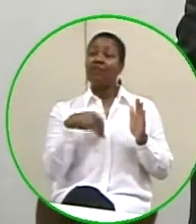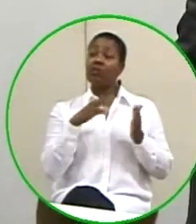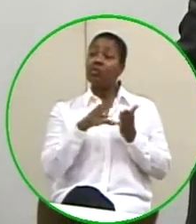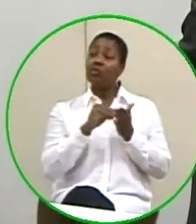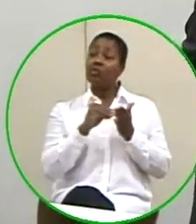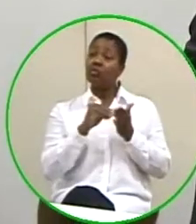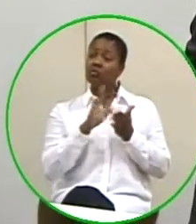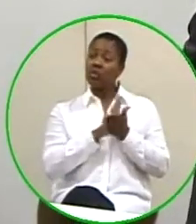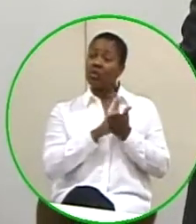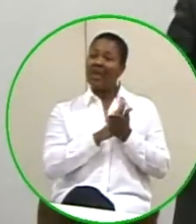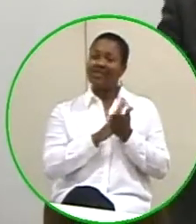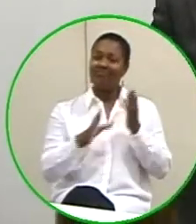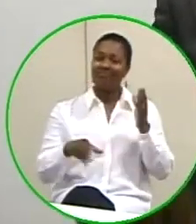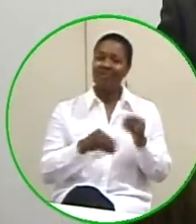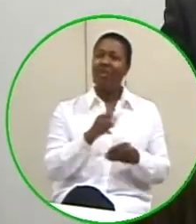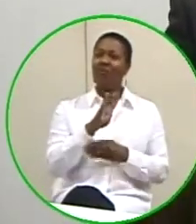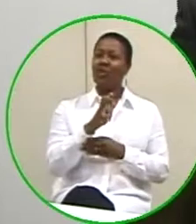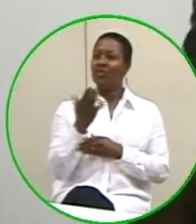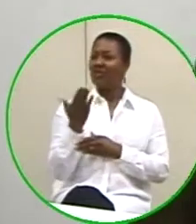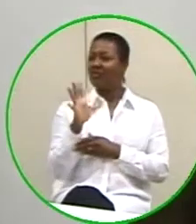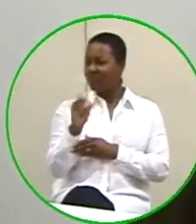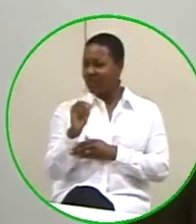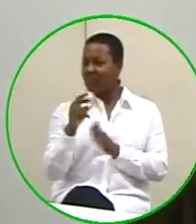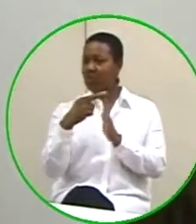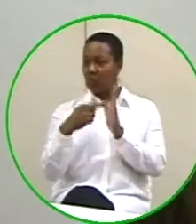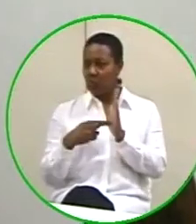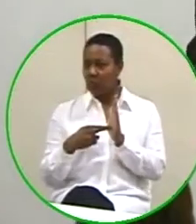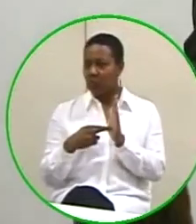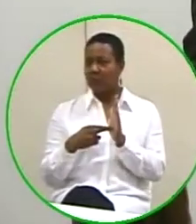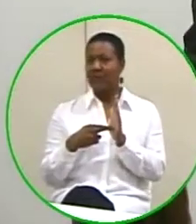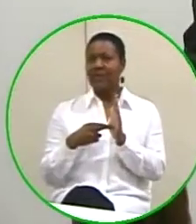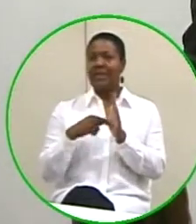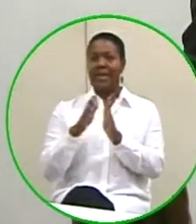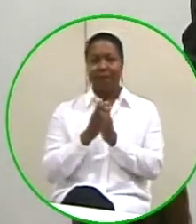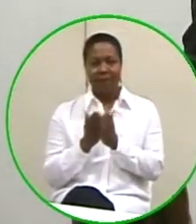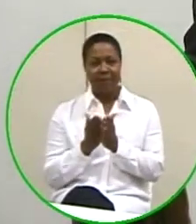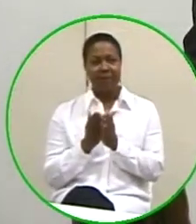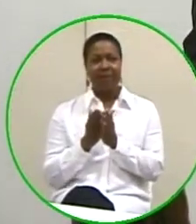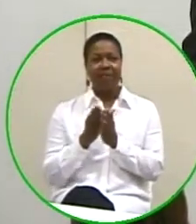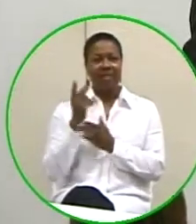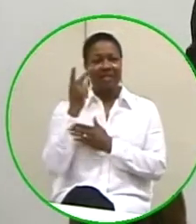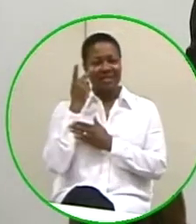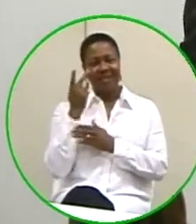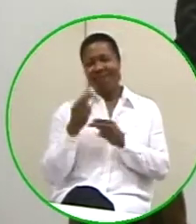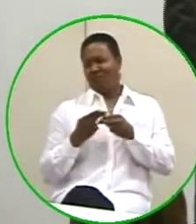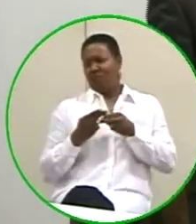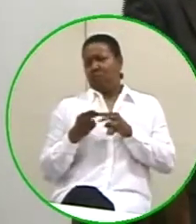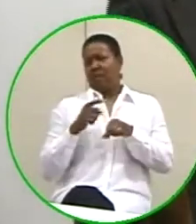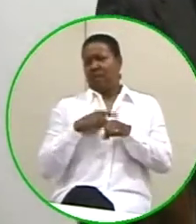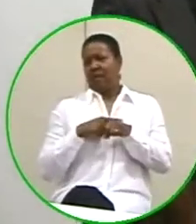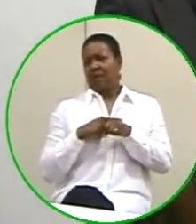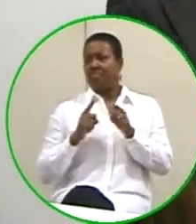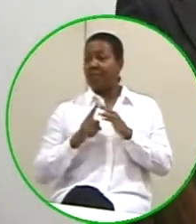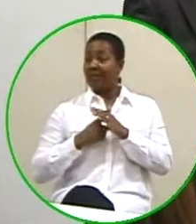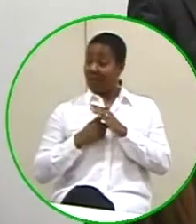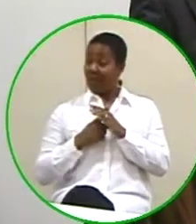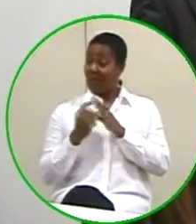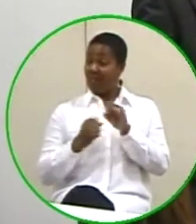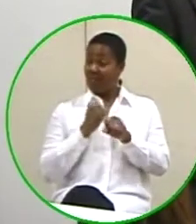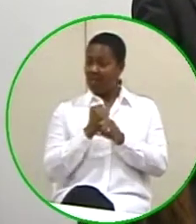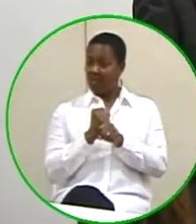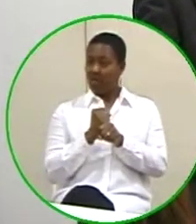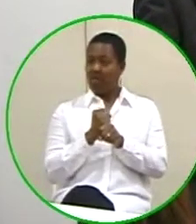450 rules on 15 pages in a handbook that they see for 13 seconds at the beginning of the year, it's going to make it very hard to do this. But